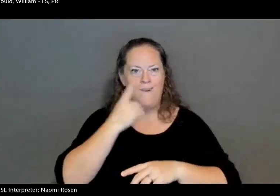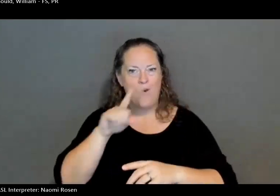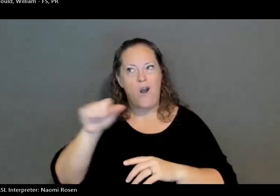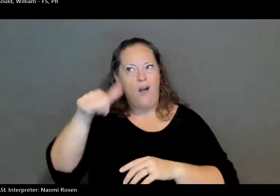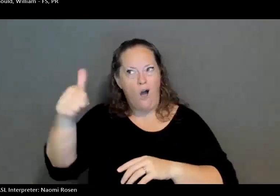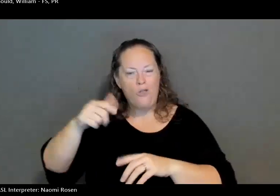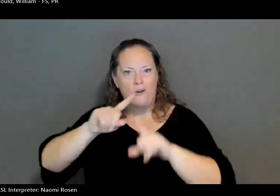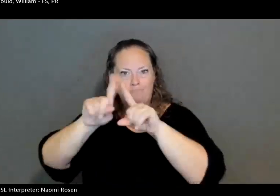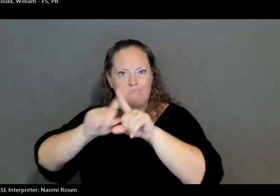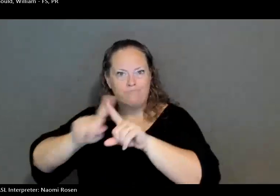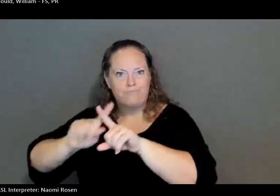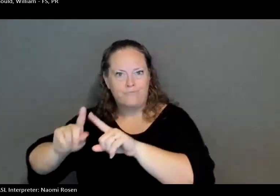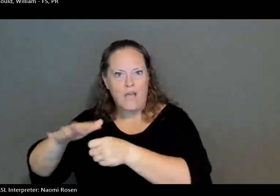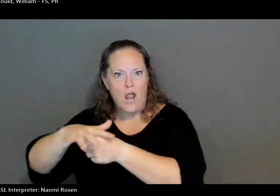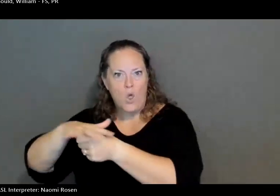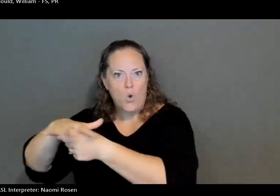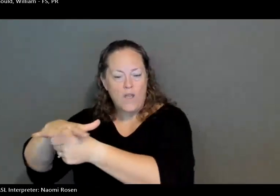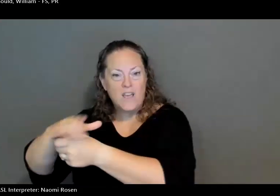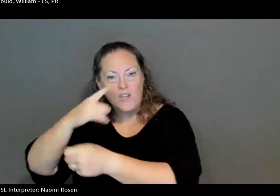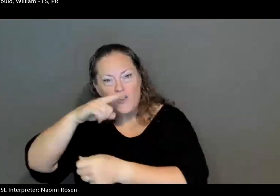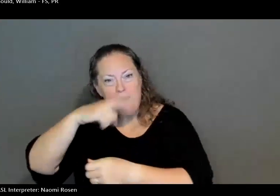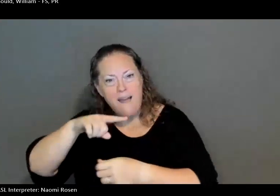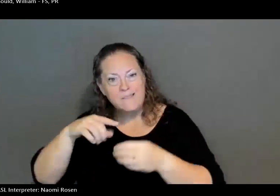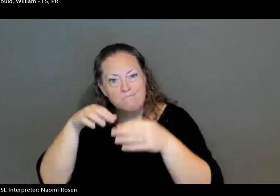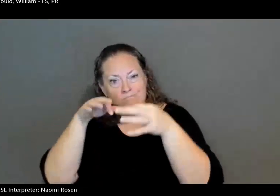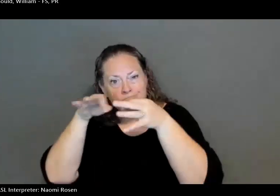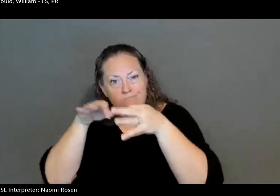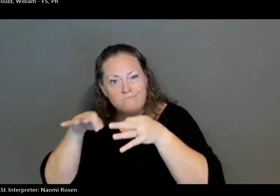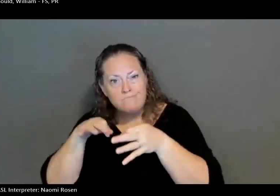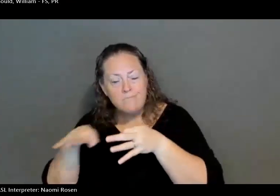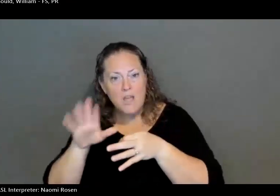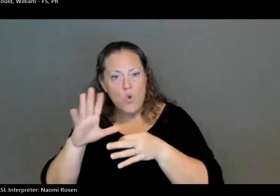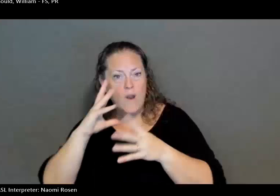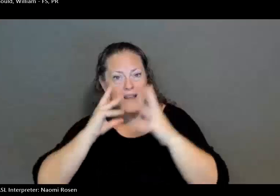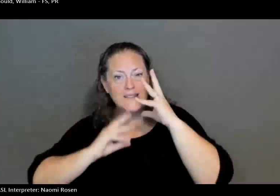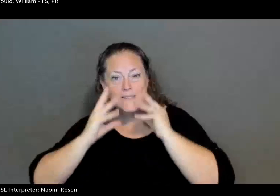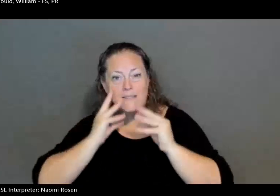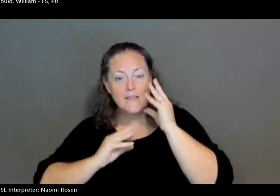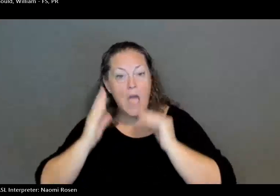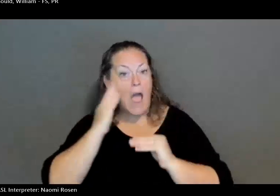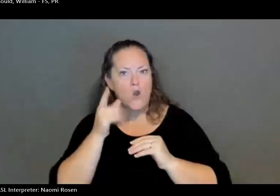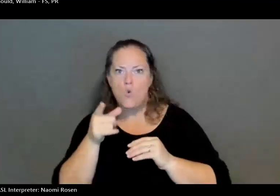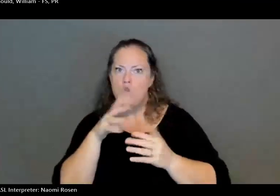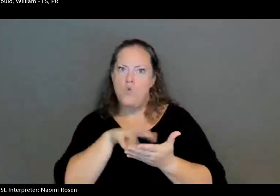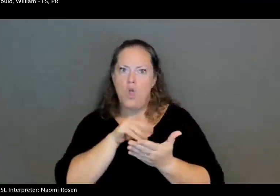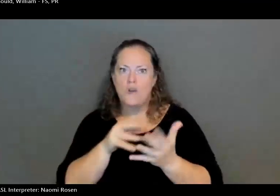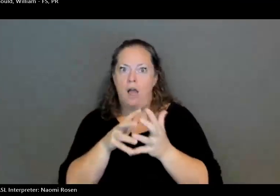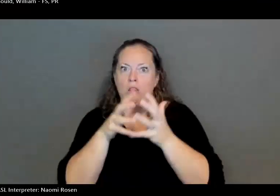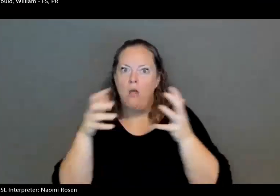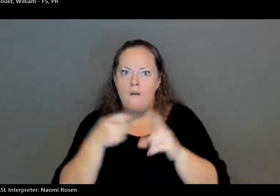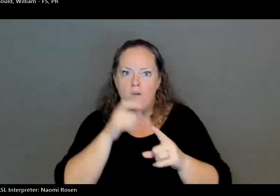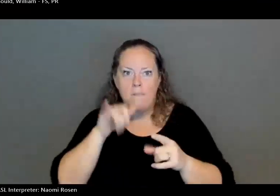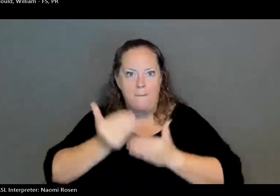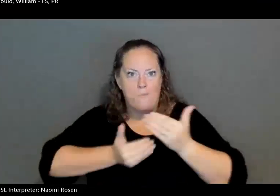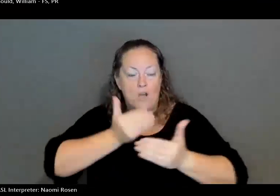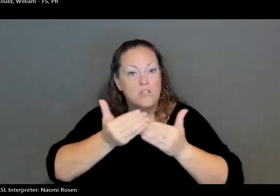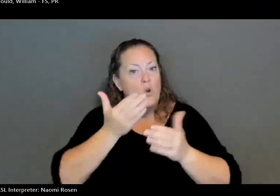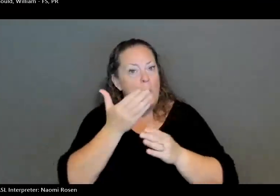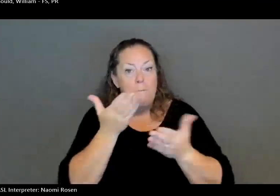those experiences, because I know that you learned a lot from all that process. So just some